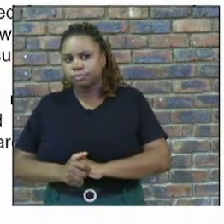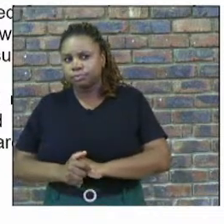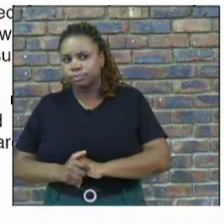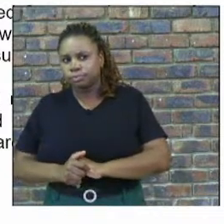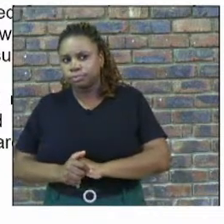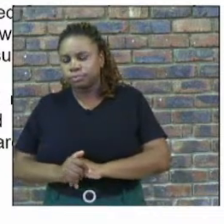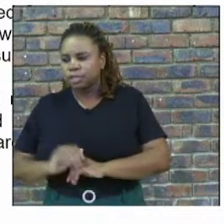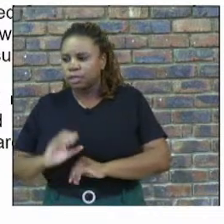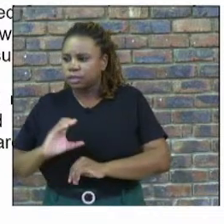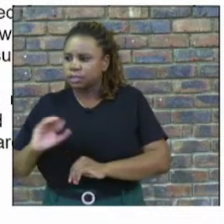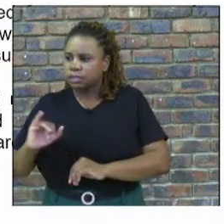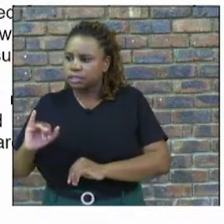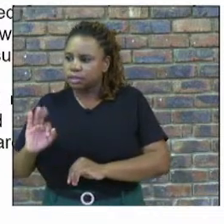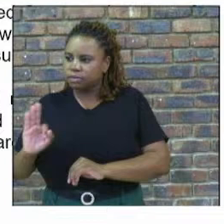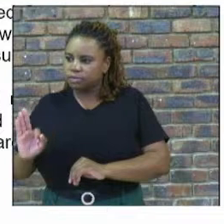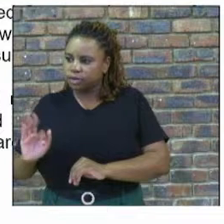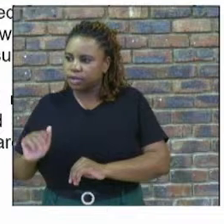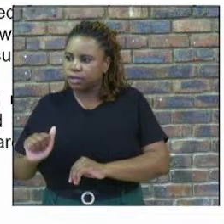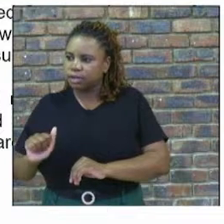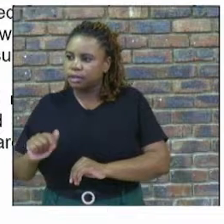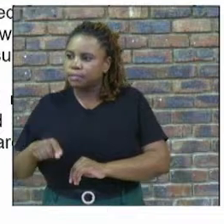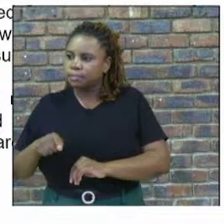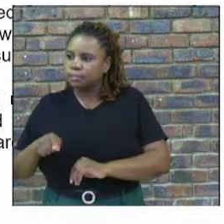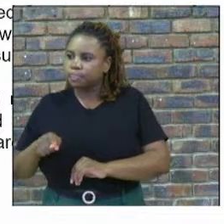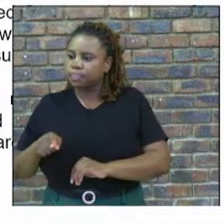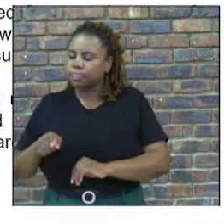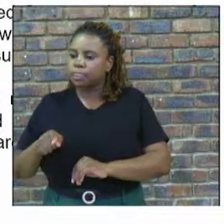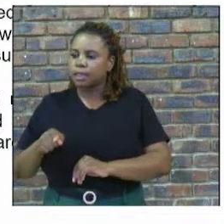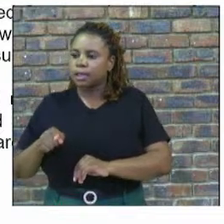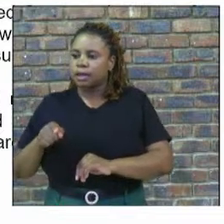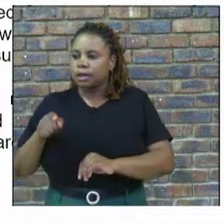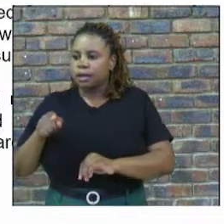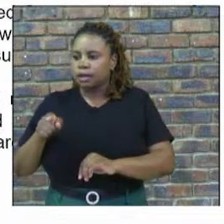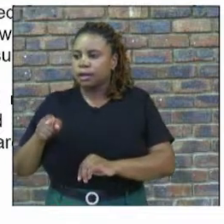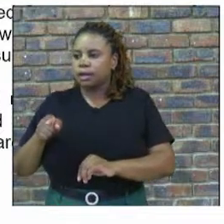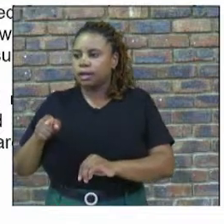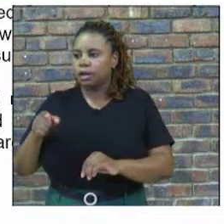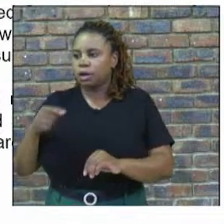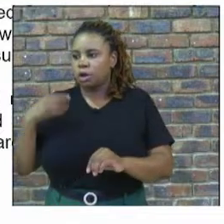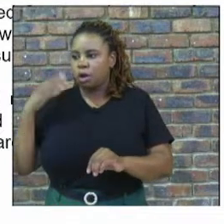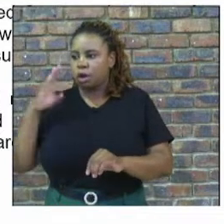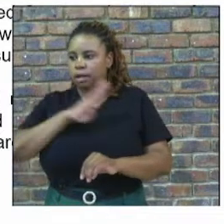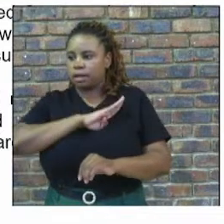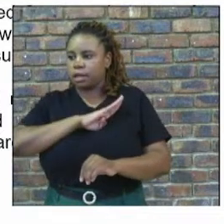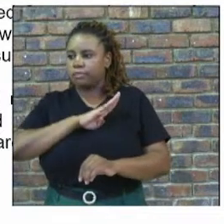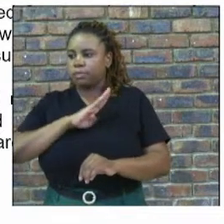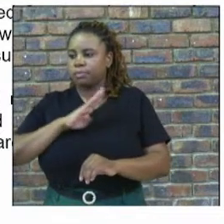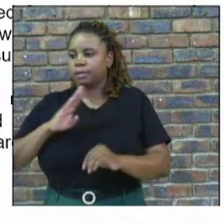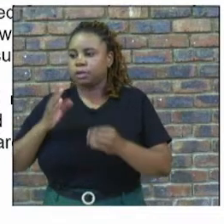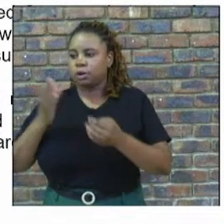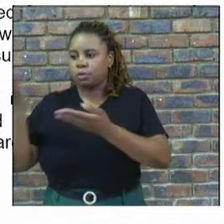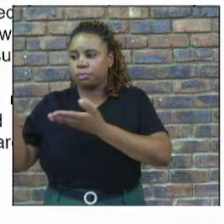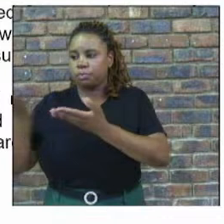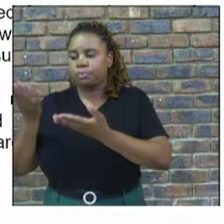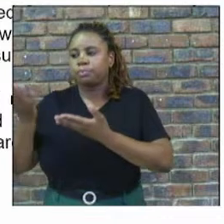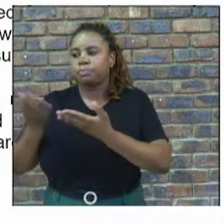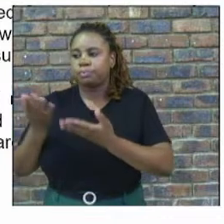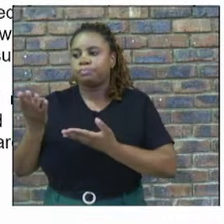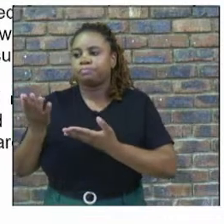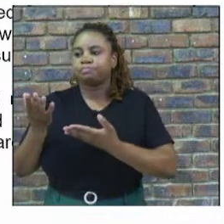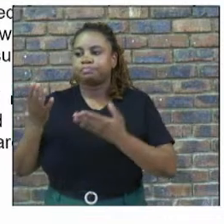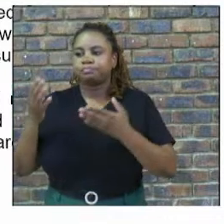cabinet decision to say we need to amalgamate so that our own people can be able to be assisted. So